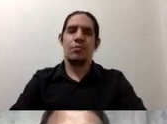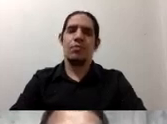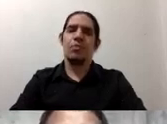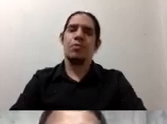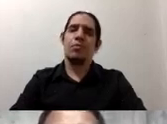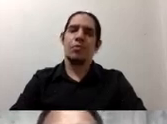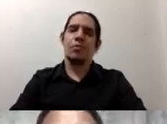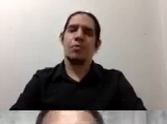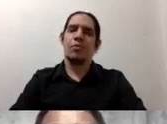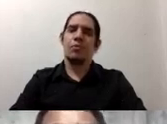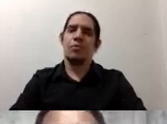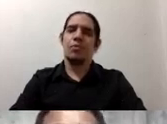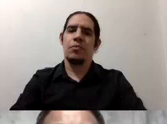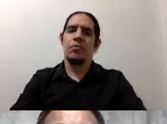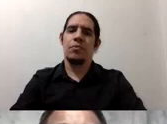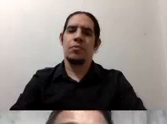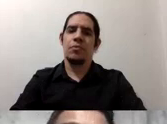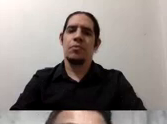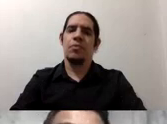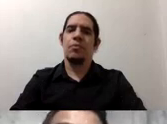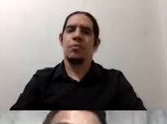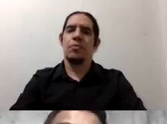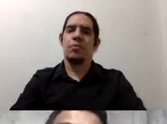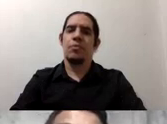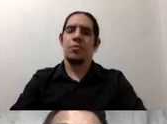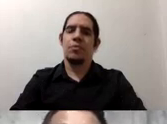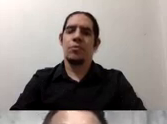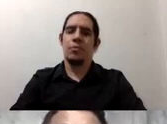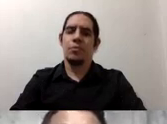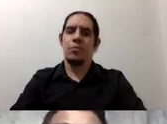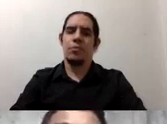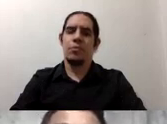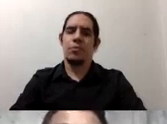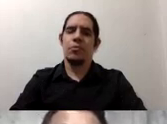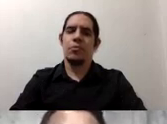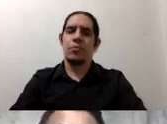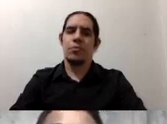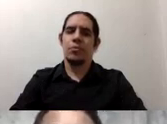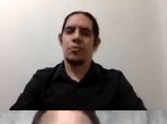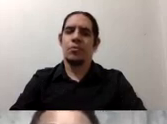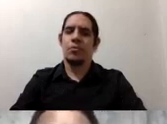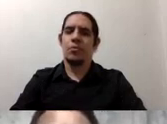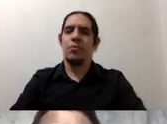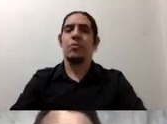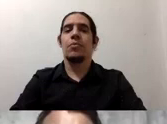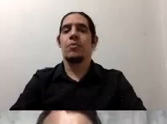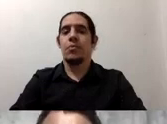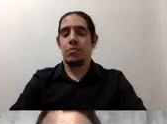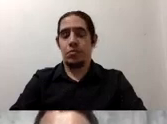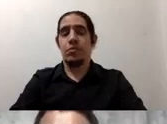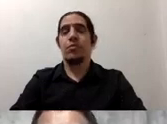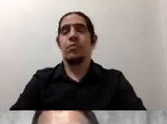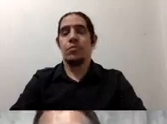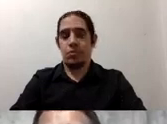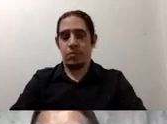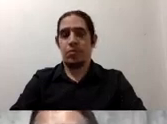Okay, and now the meaningful teaching of non-standard English, it was stated that the educational institution should consider at least familiarizing their students with this kind of